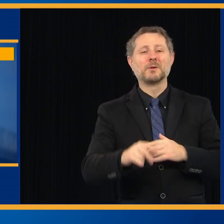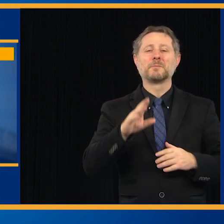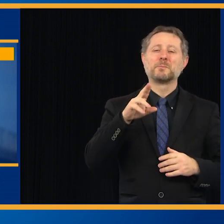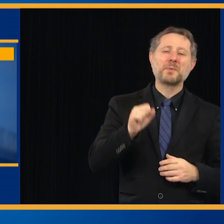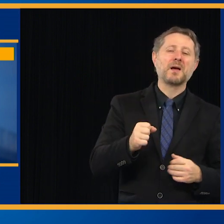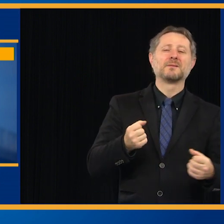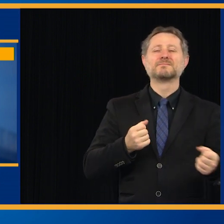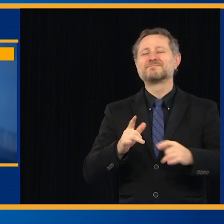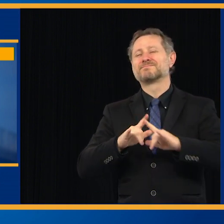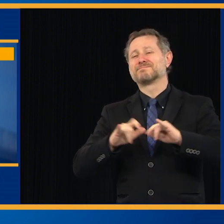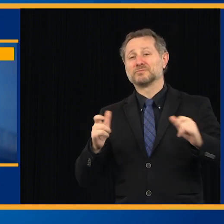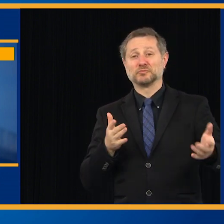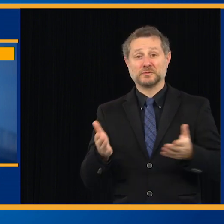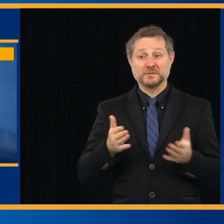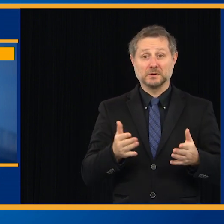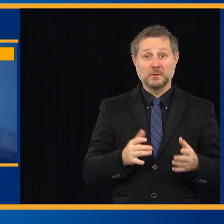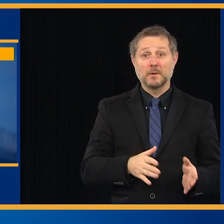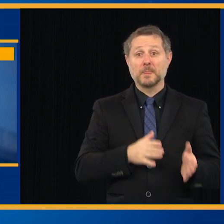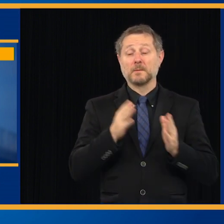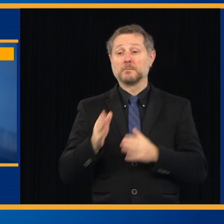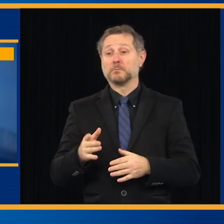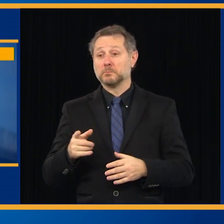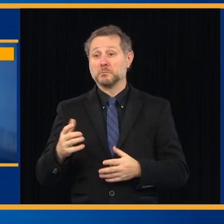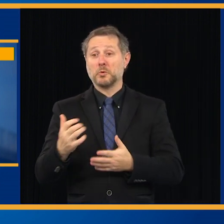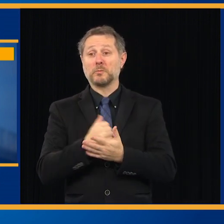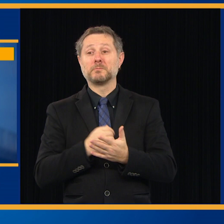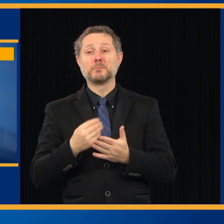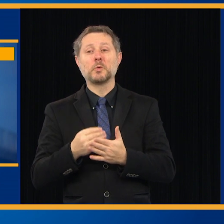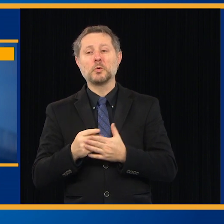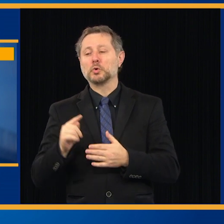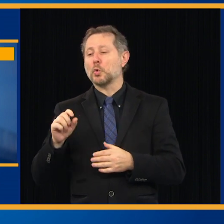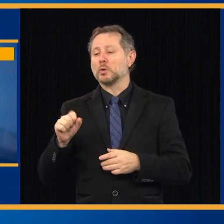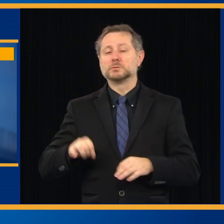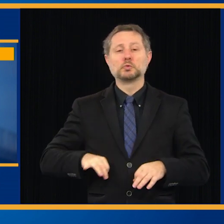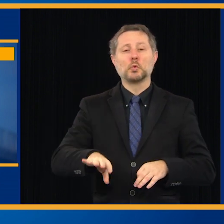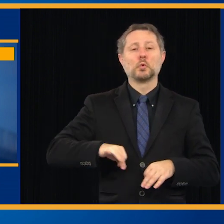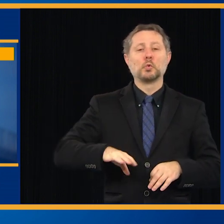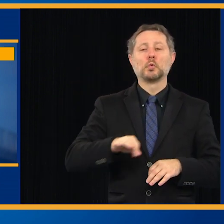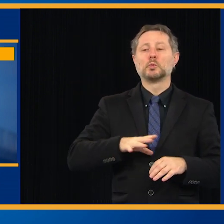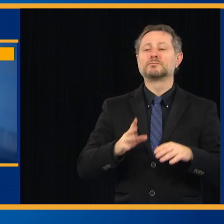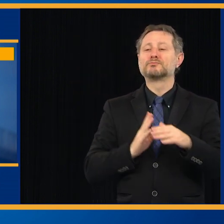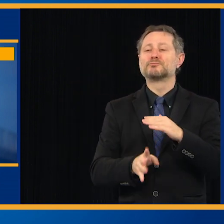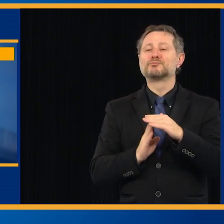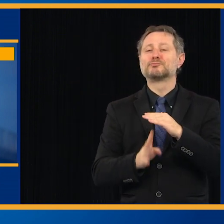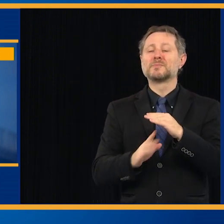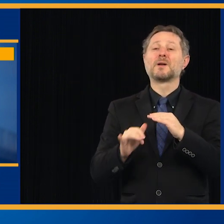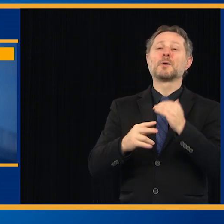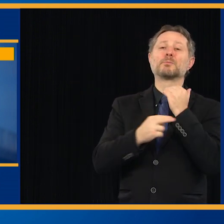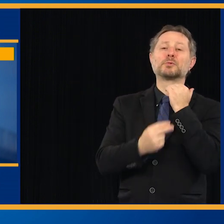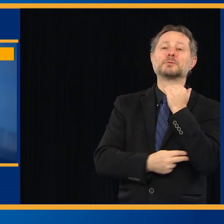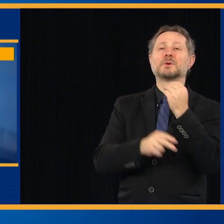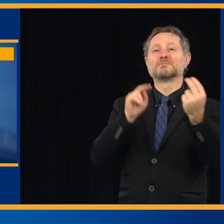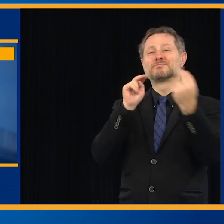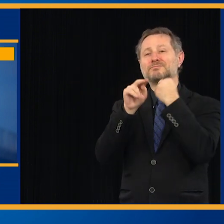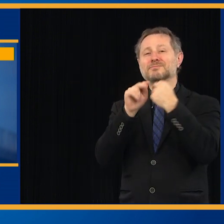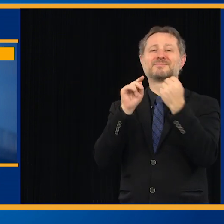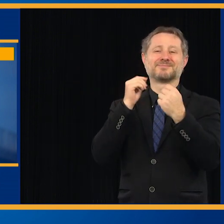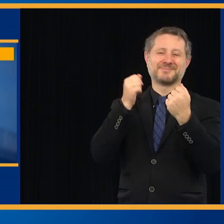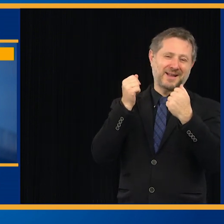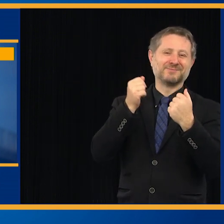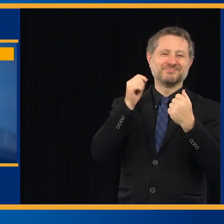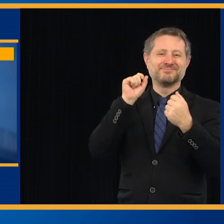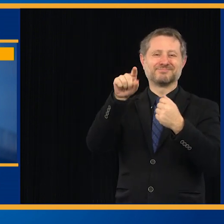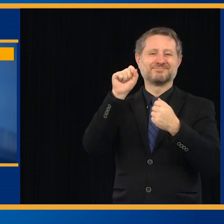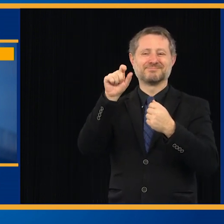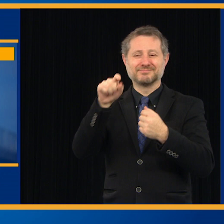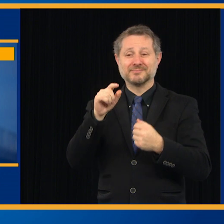buses, collects revenue from tolls when people go over bridges or tunnels or through tunnels. Yeah, but